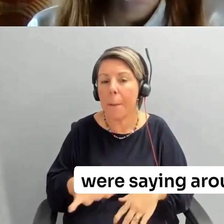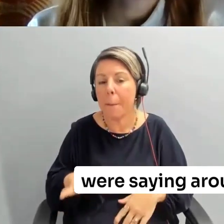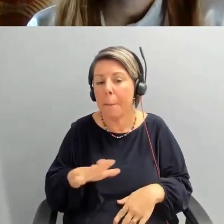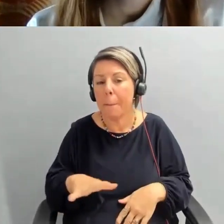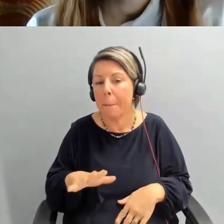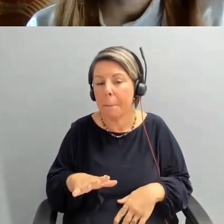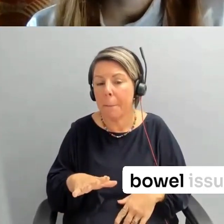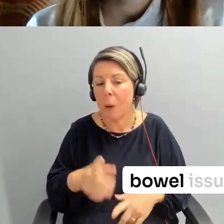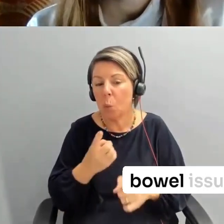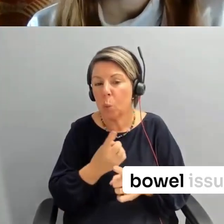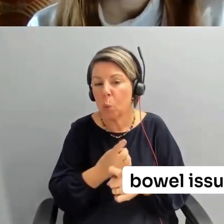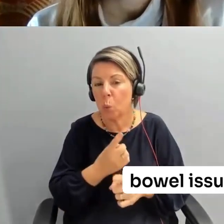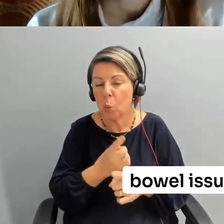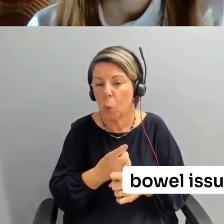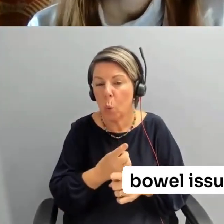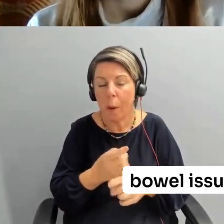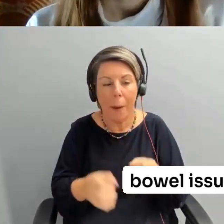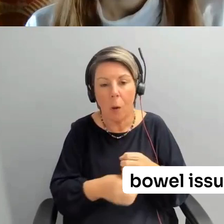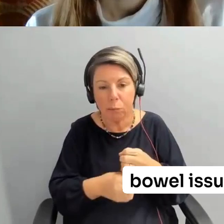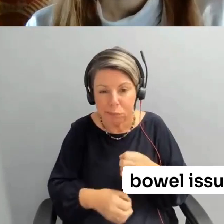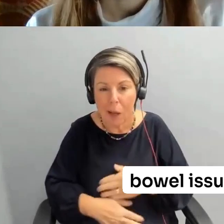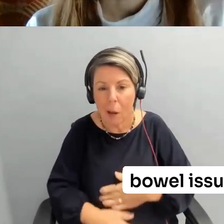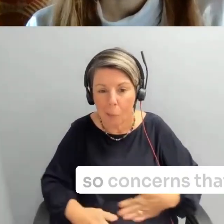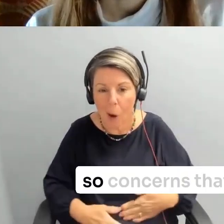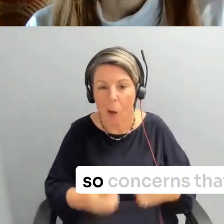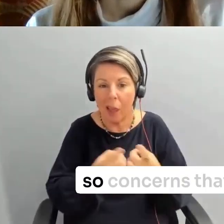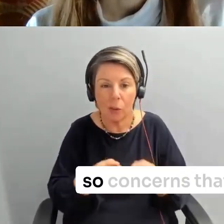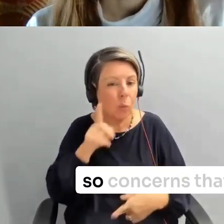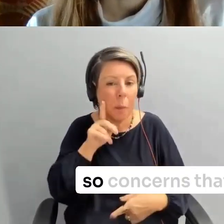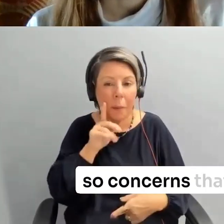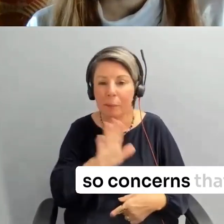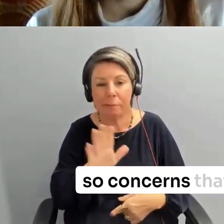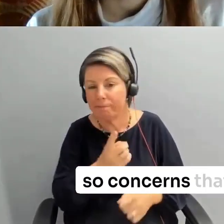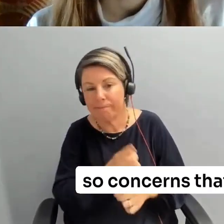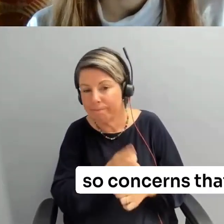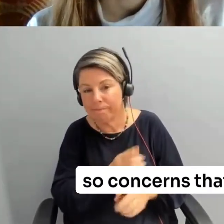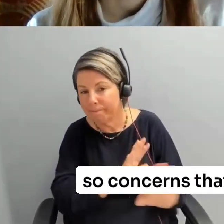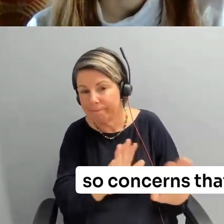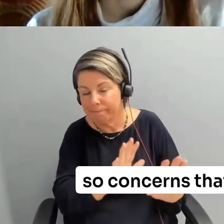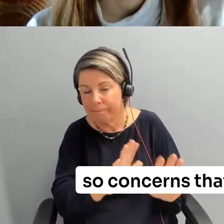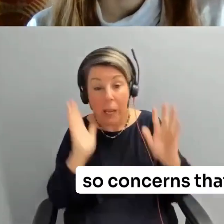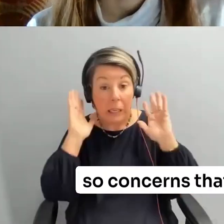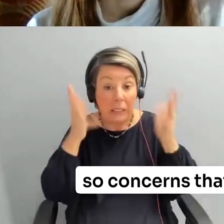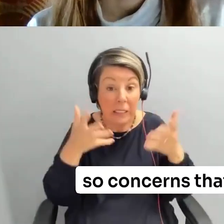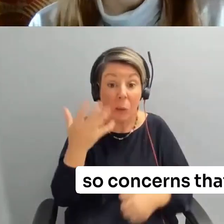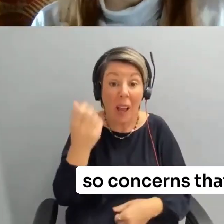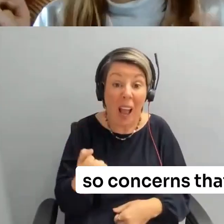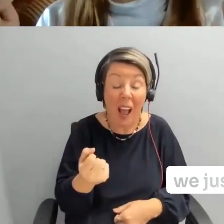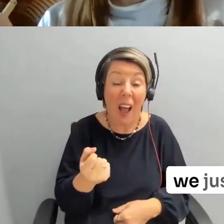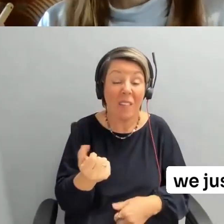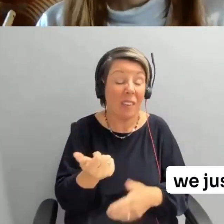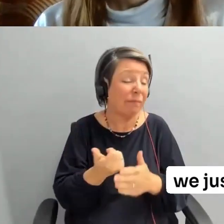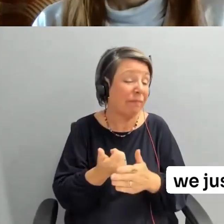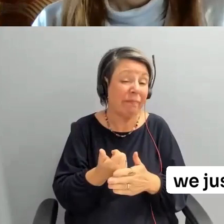don't speak about bowel issues, especially as women, and so concerns that we have are often,